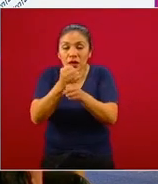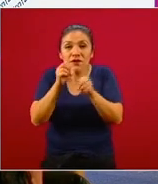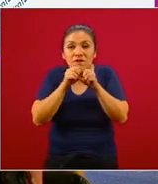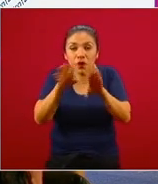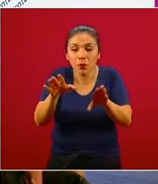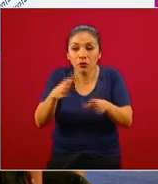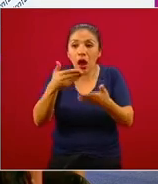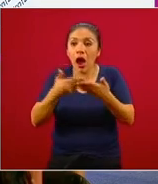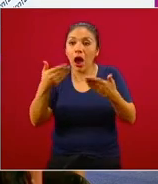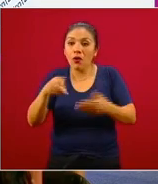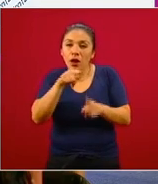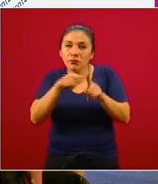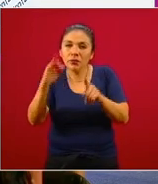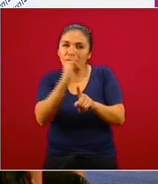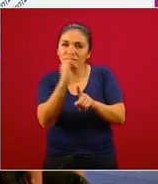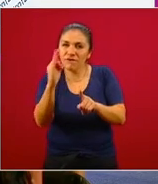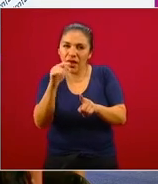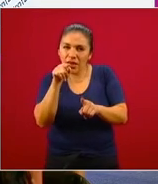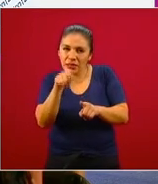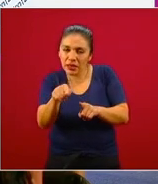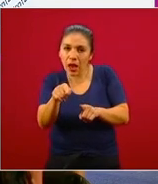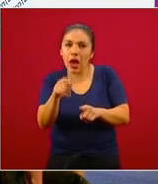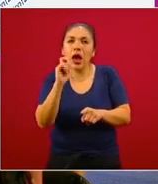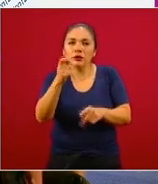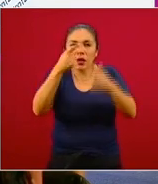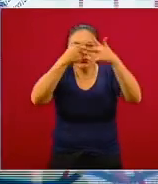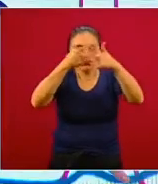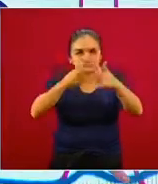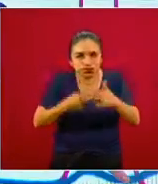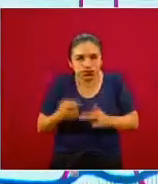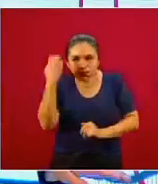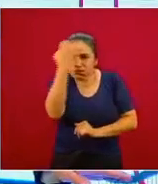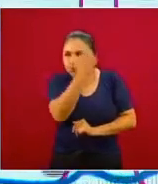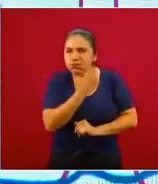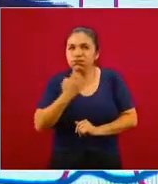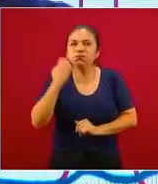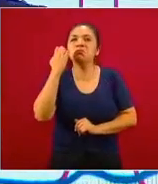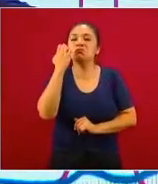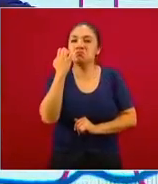applied correctly, effectively, and timely.